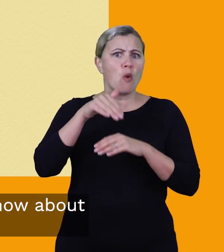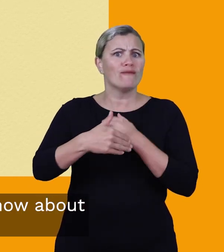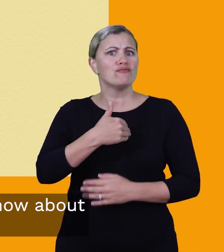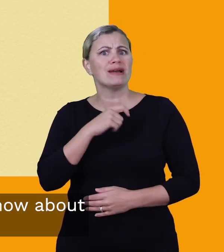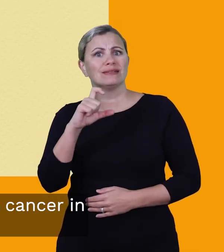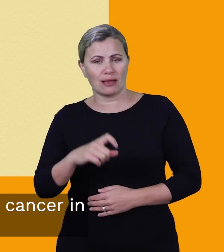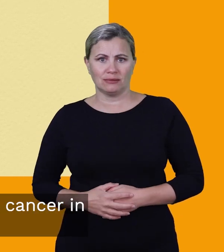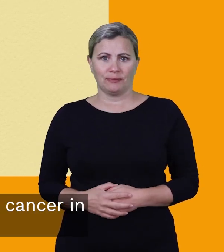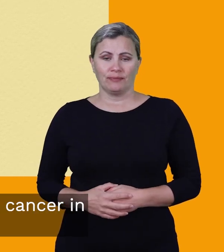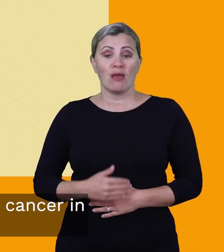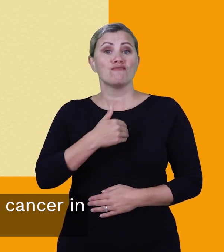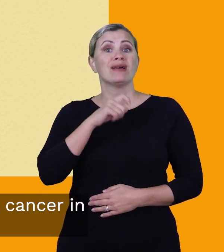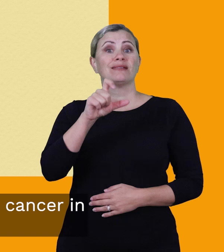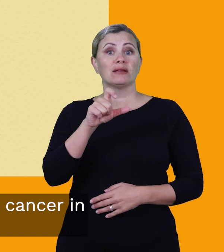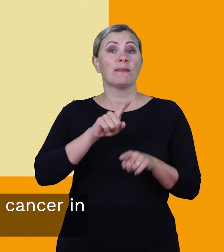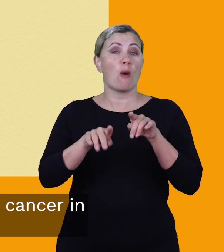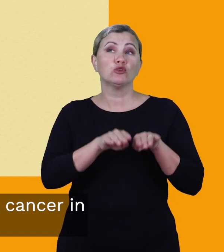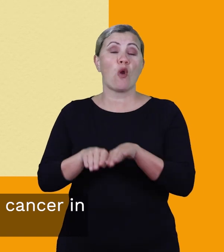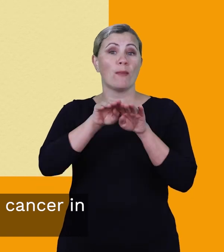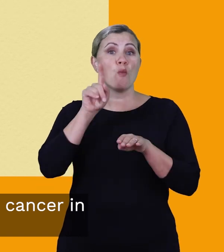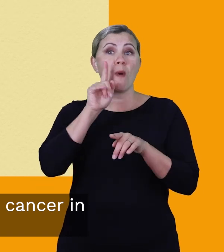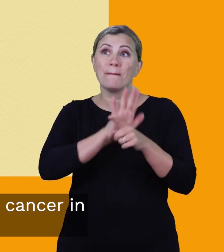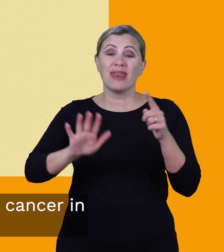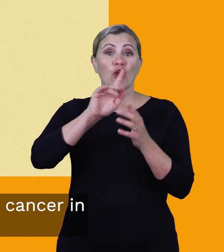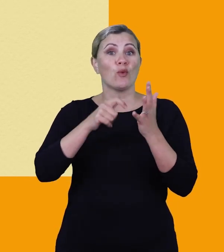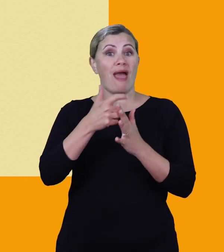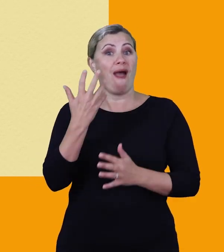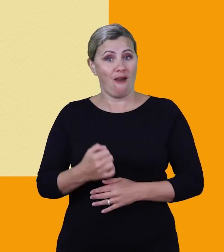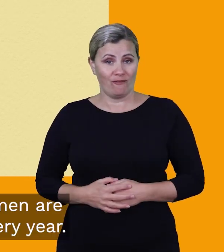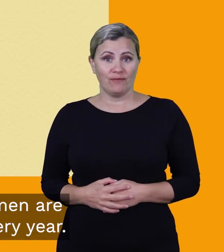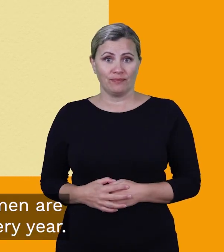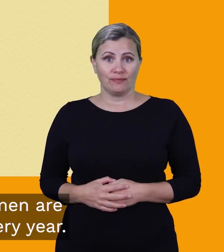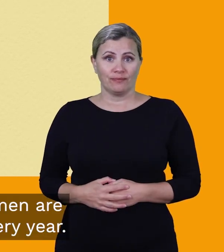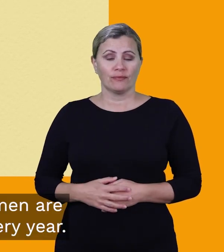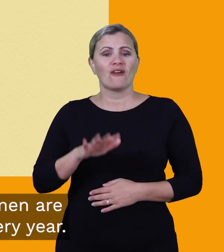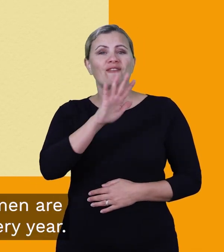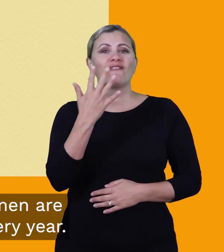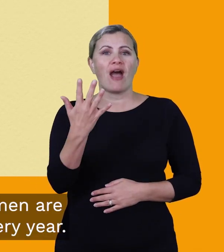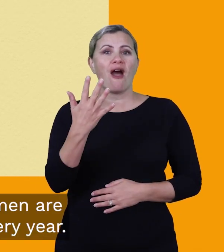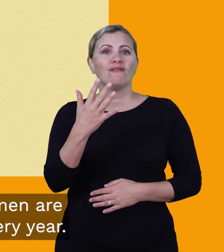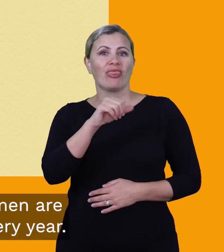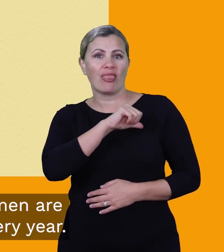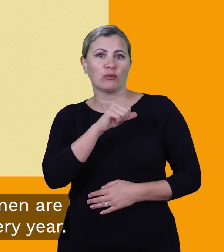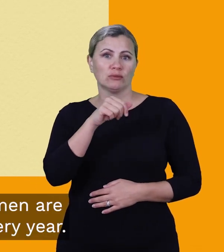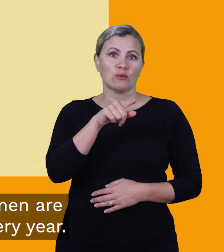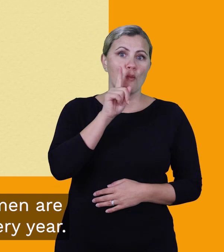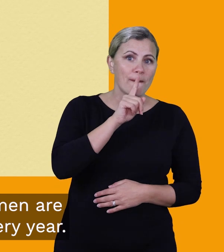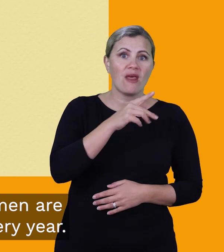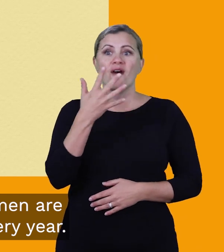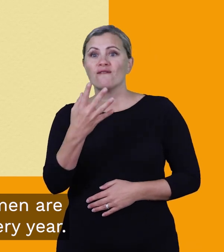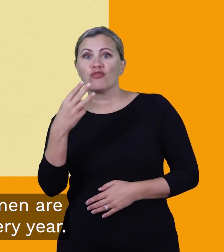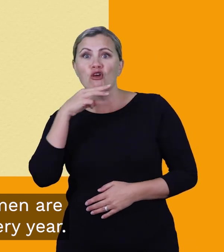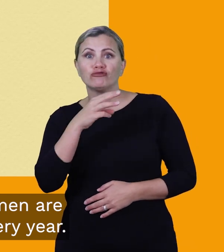cancer. Breast cancer is the most common cancer in women in the UK. Around 55,000 women and